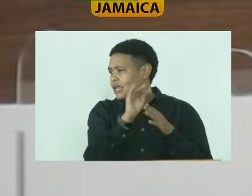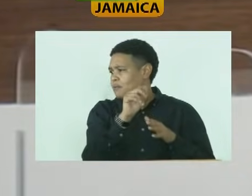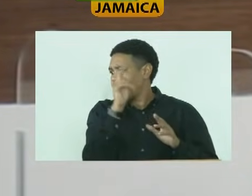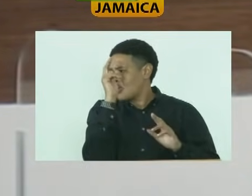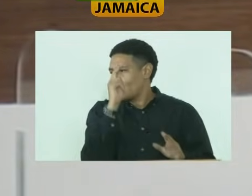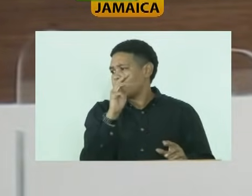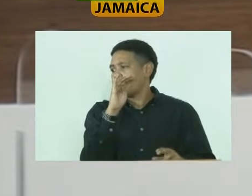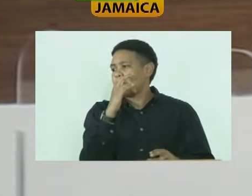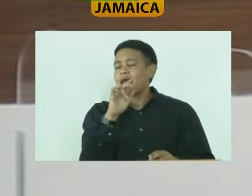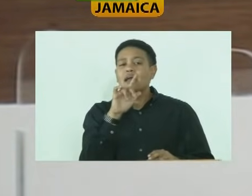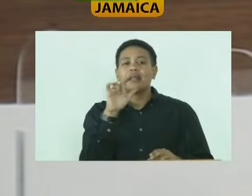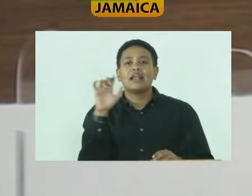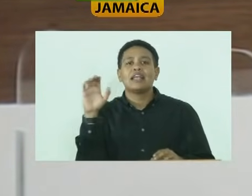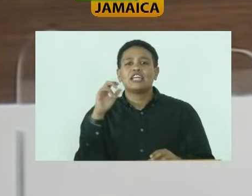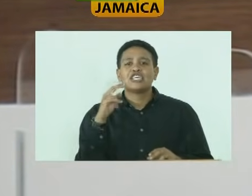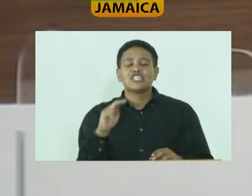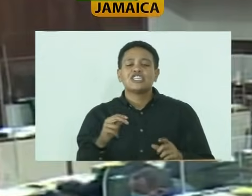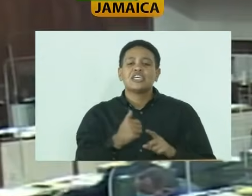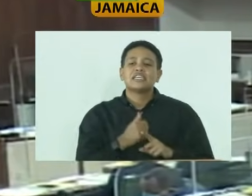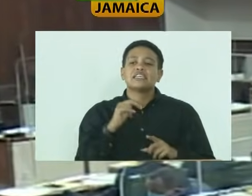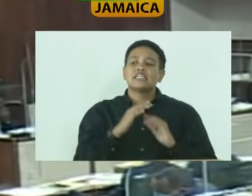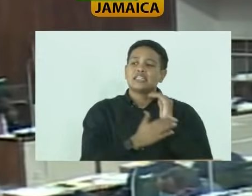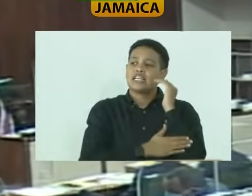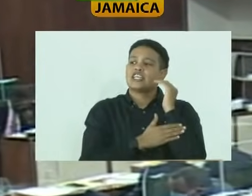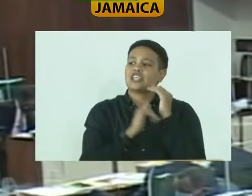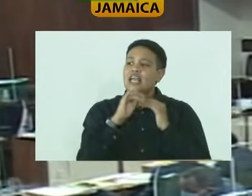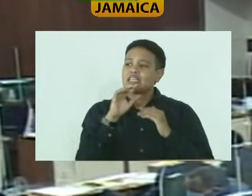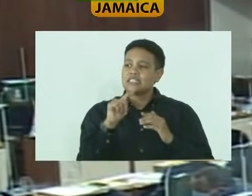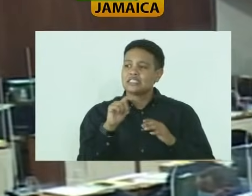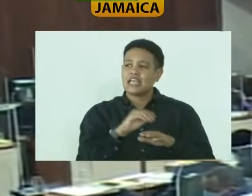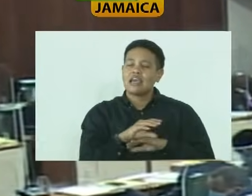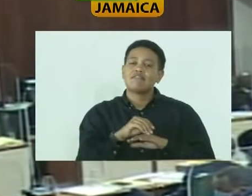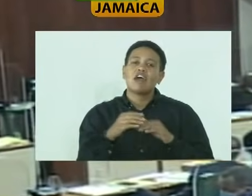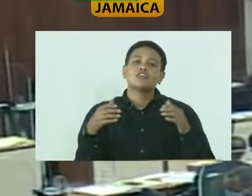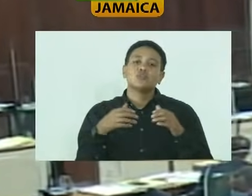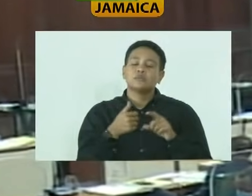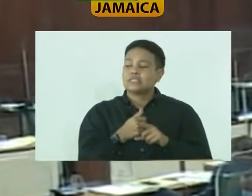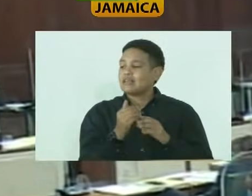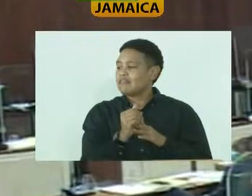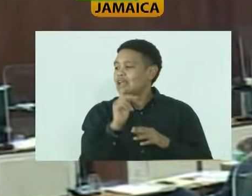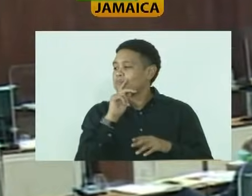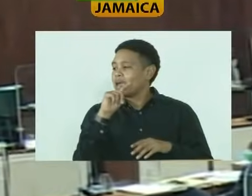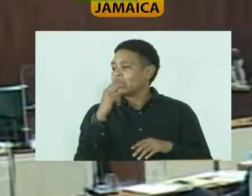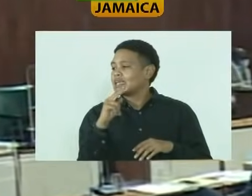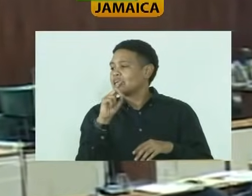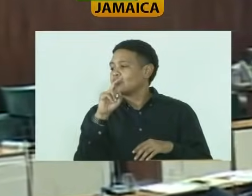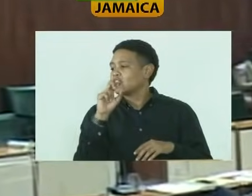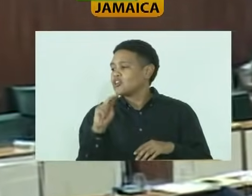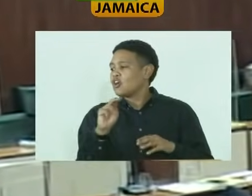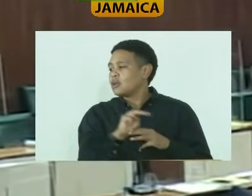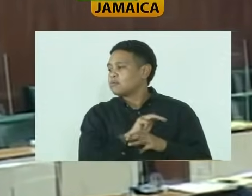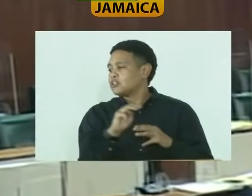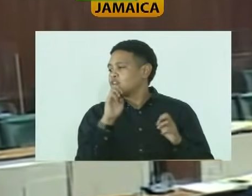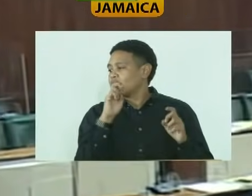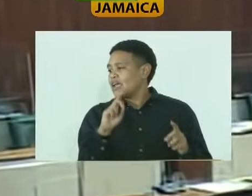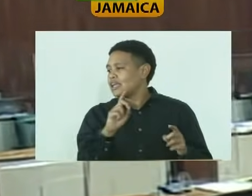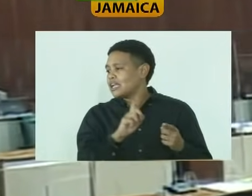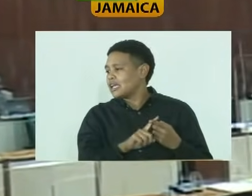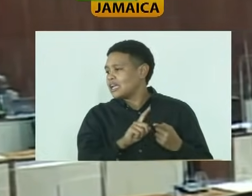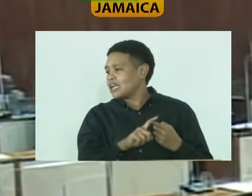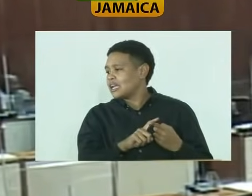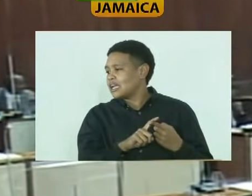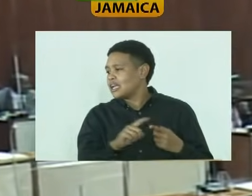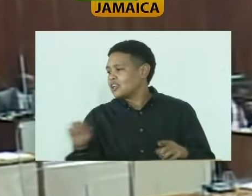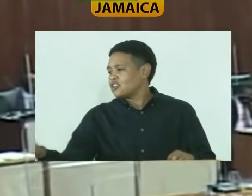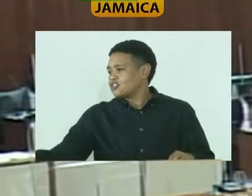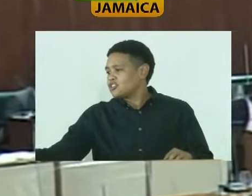of the NICTAC, National ICT Advisory Council, led by Mr. Keith Duncan, Ministry of Education and team,